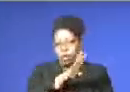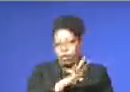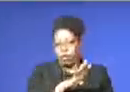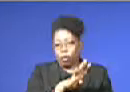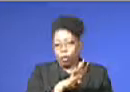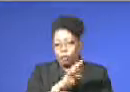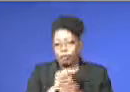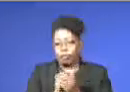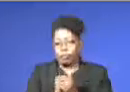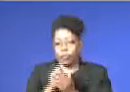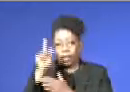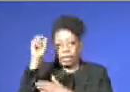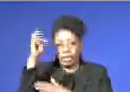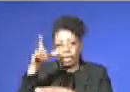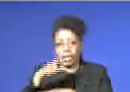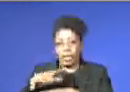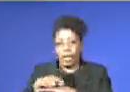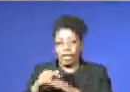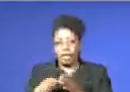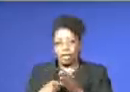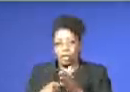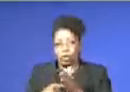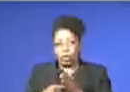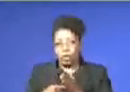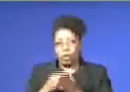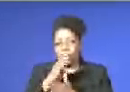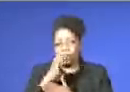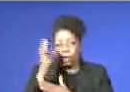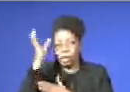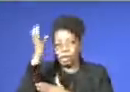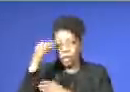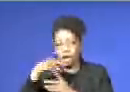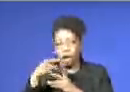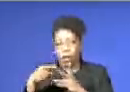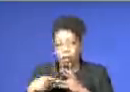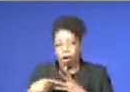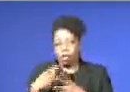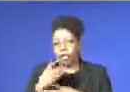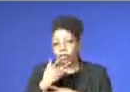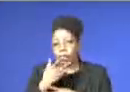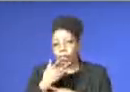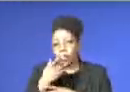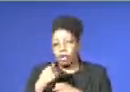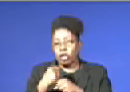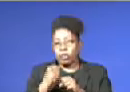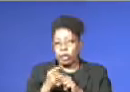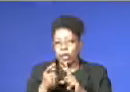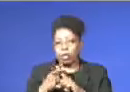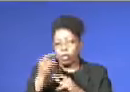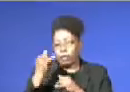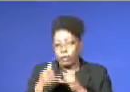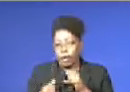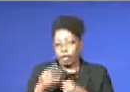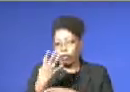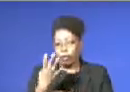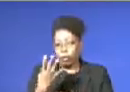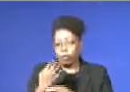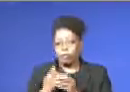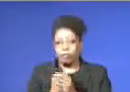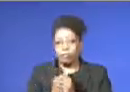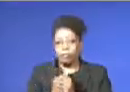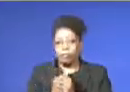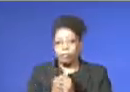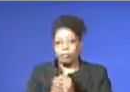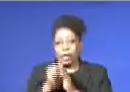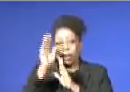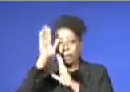46-34. Sunland showing that they should definitely be considered among the favorites to make it to the Final Four.